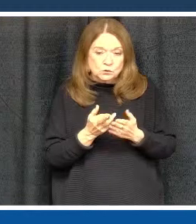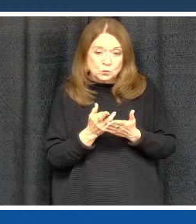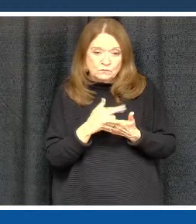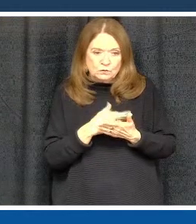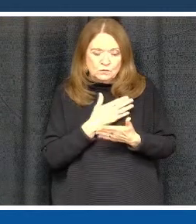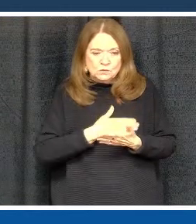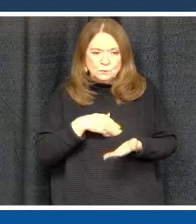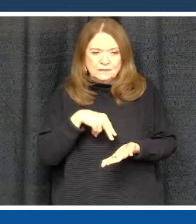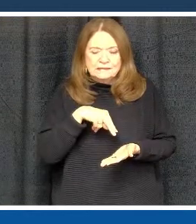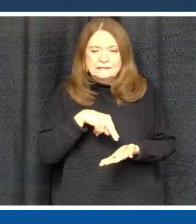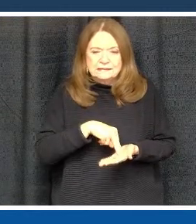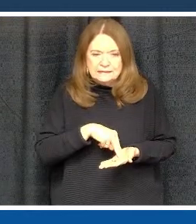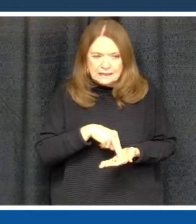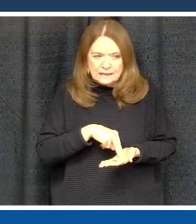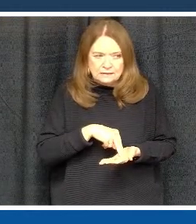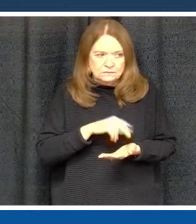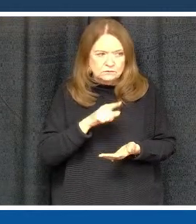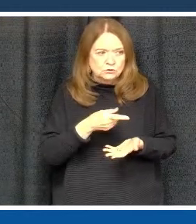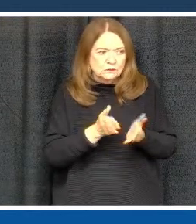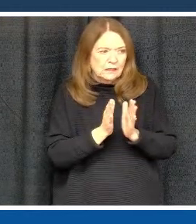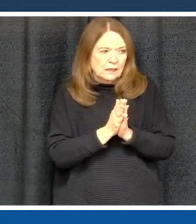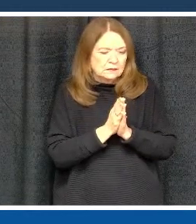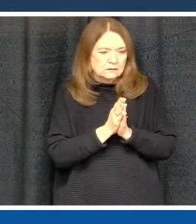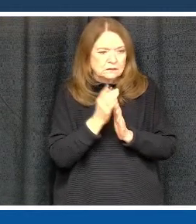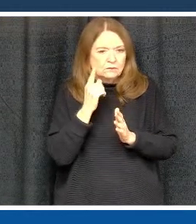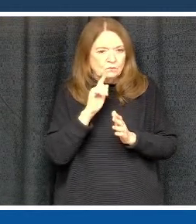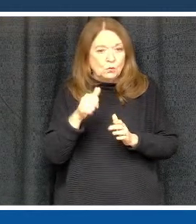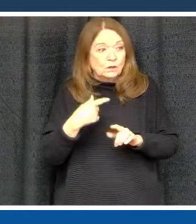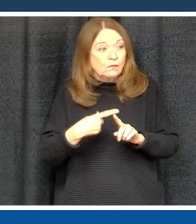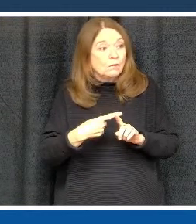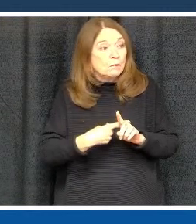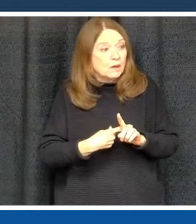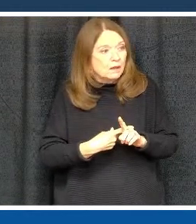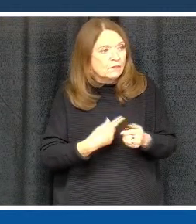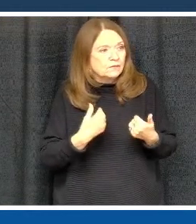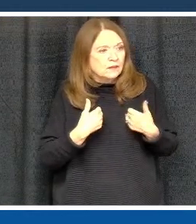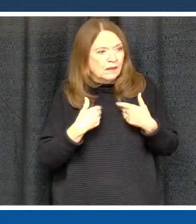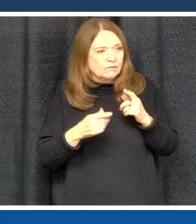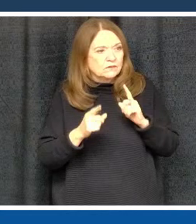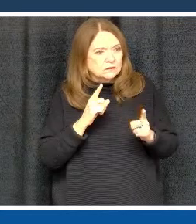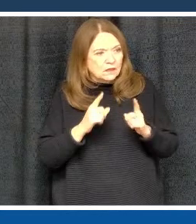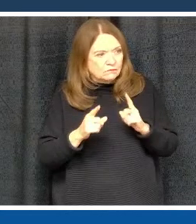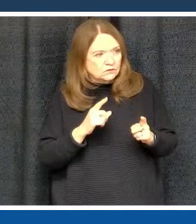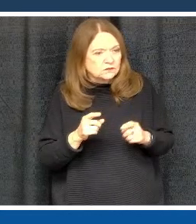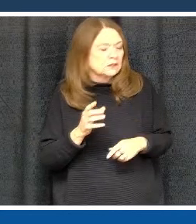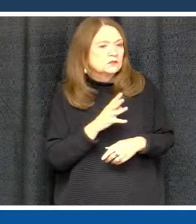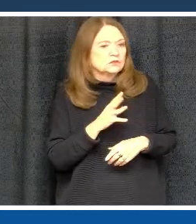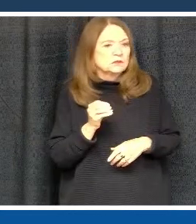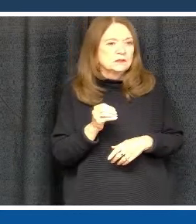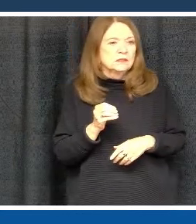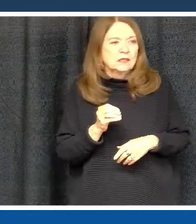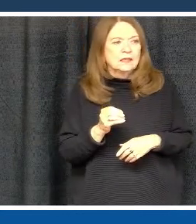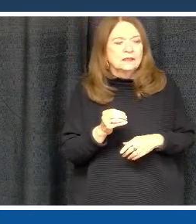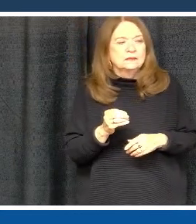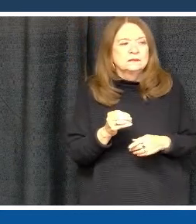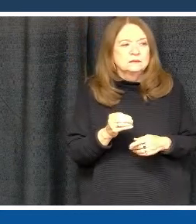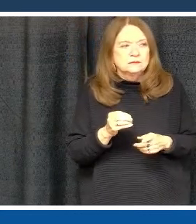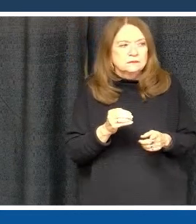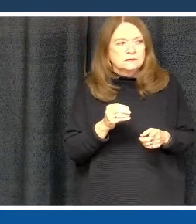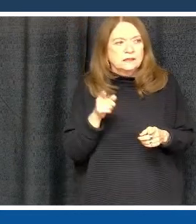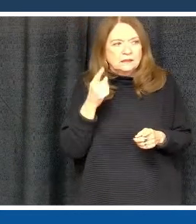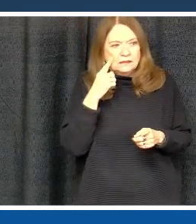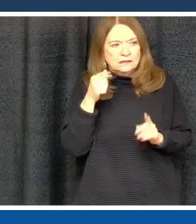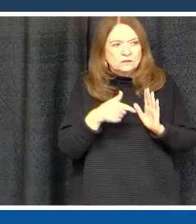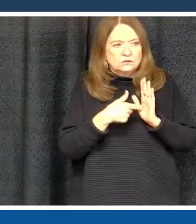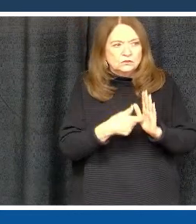please stand. They're just asking for another month to have this conversation and review. I think that this shows